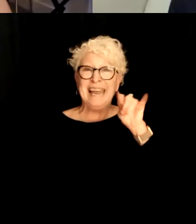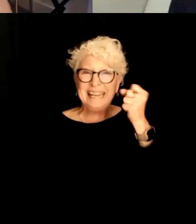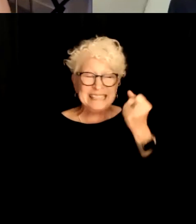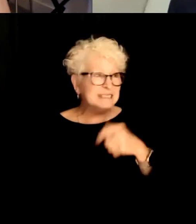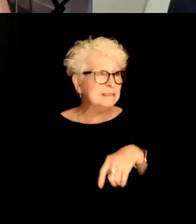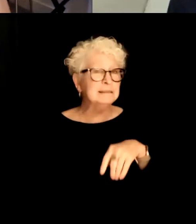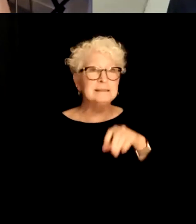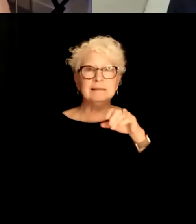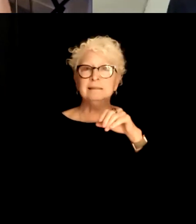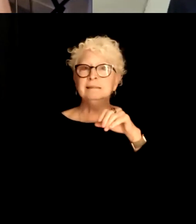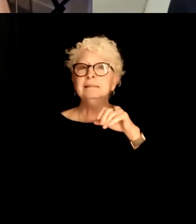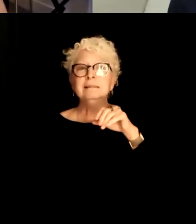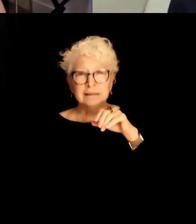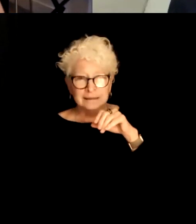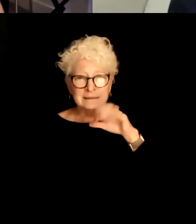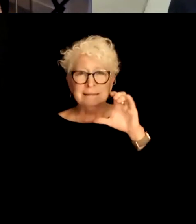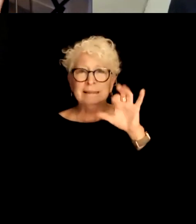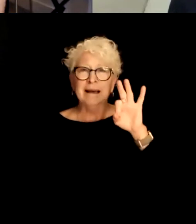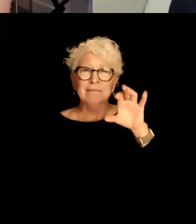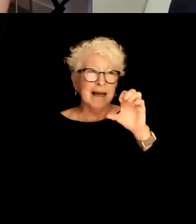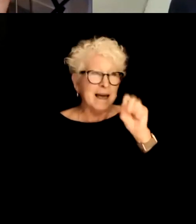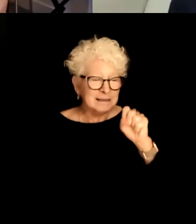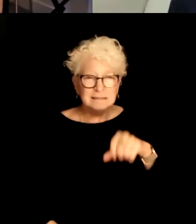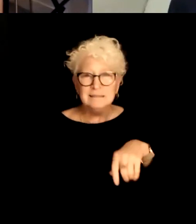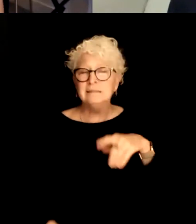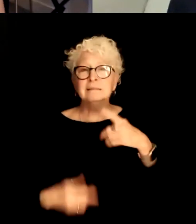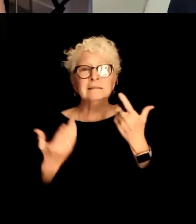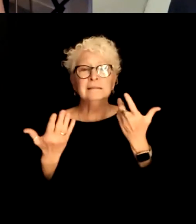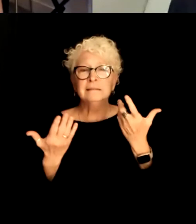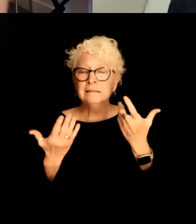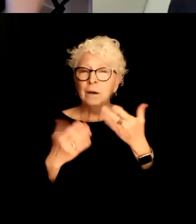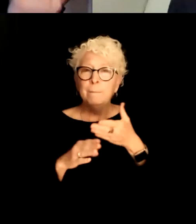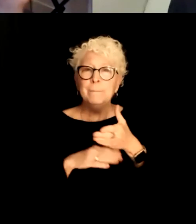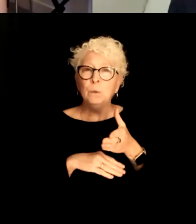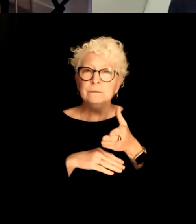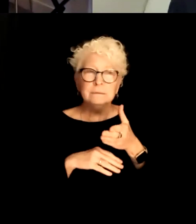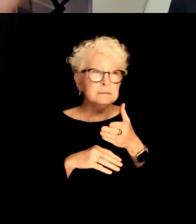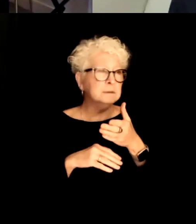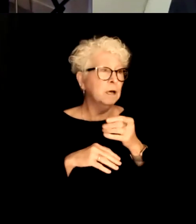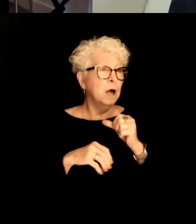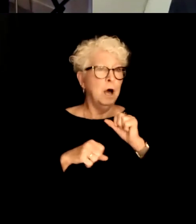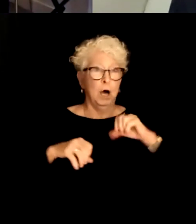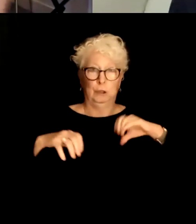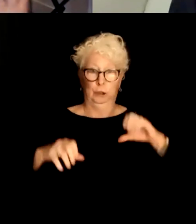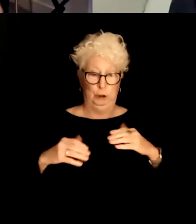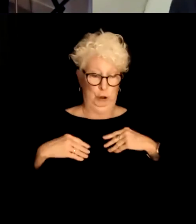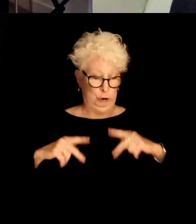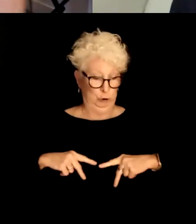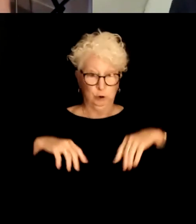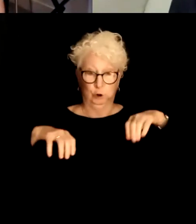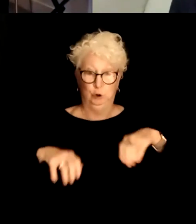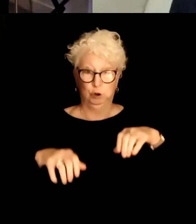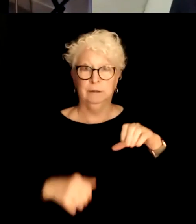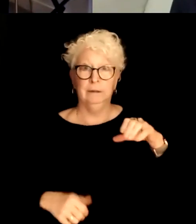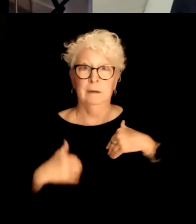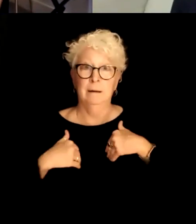people develop not only like fatigue and post-exertional malaise, but like myocarditis and vasculitis and like all of these complex